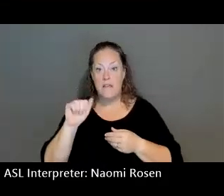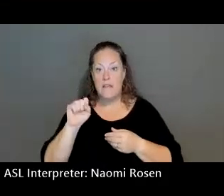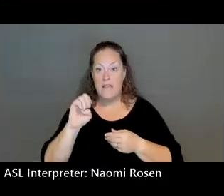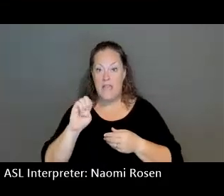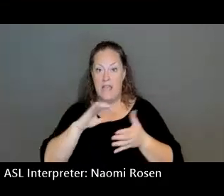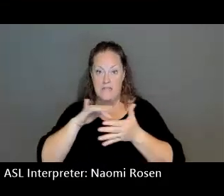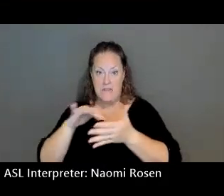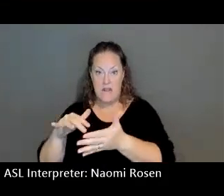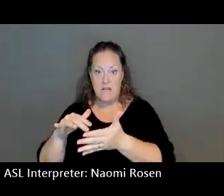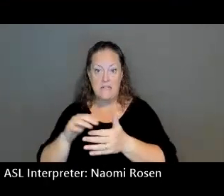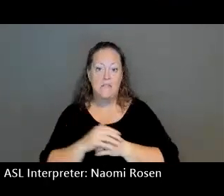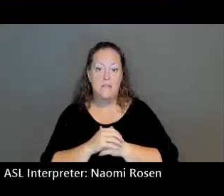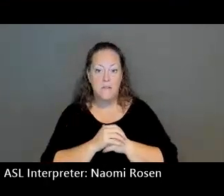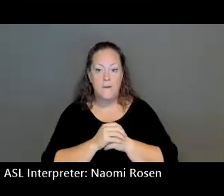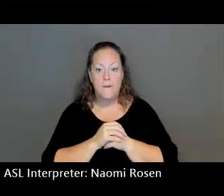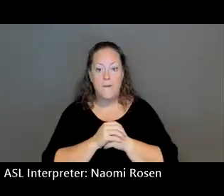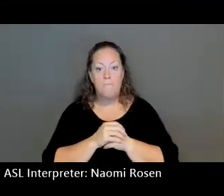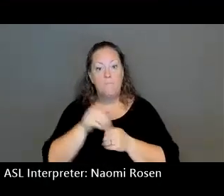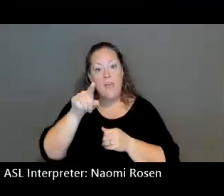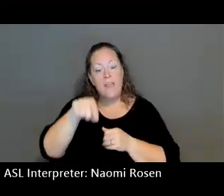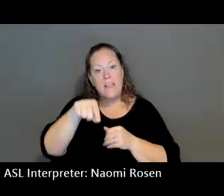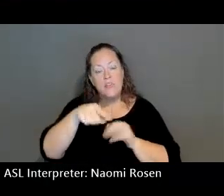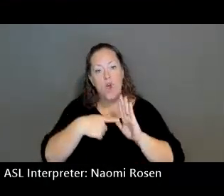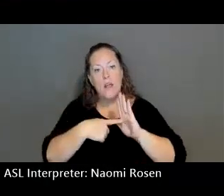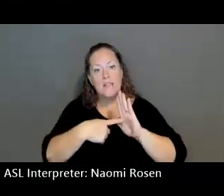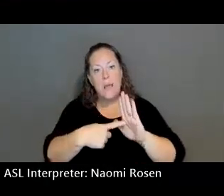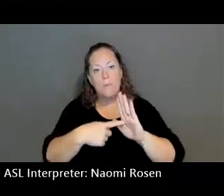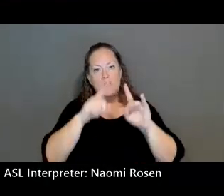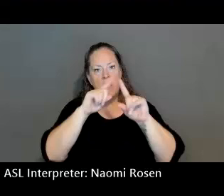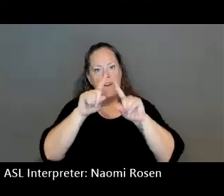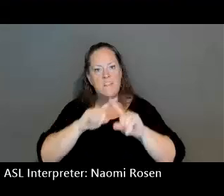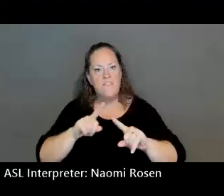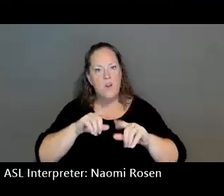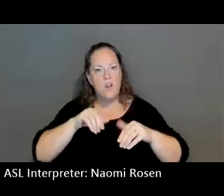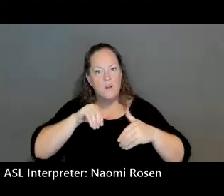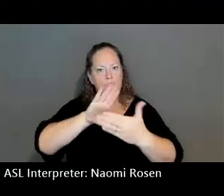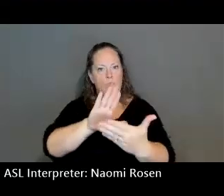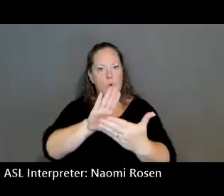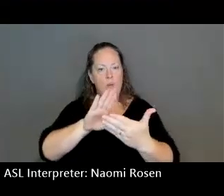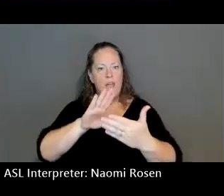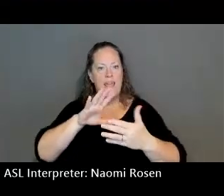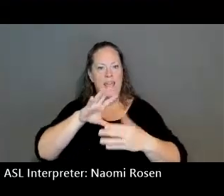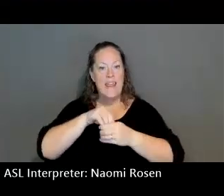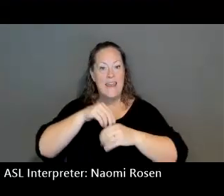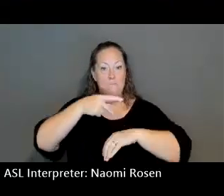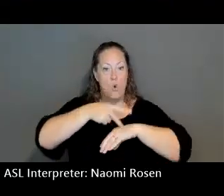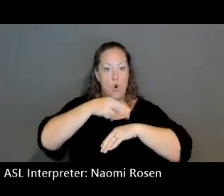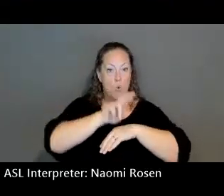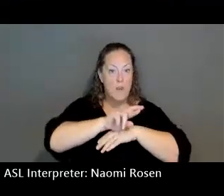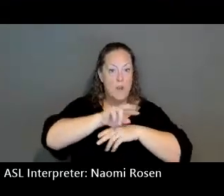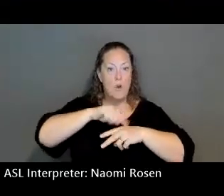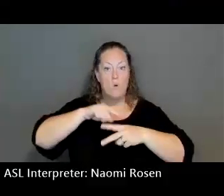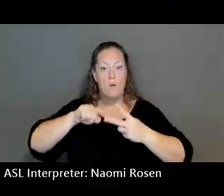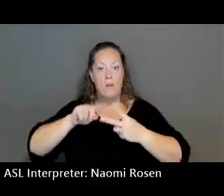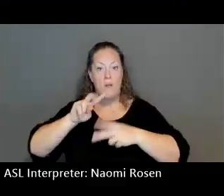which are examples of practices on farms around Puerto Rico and the Virgin Islands.